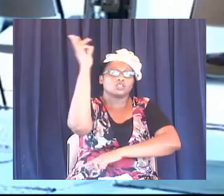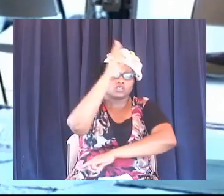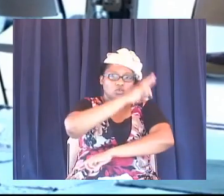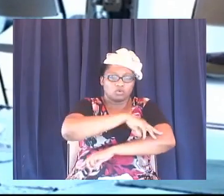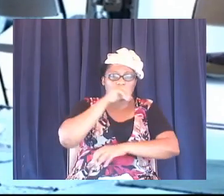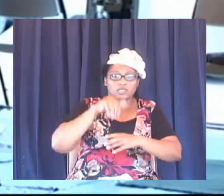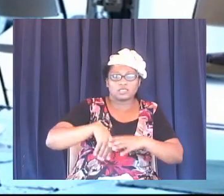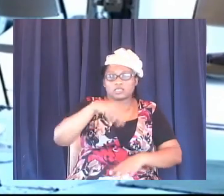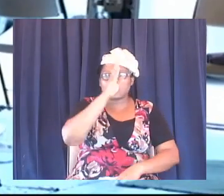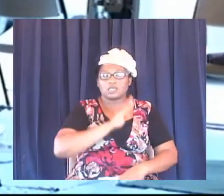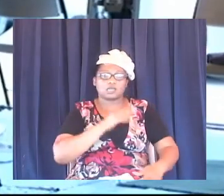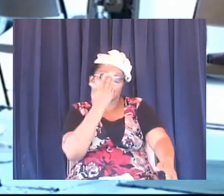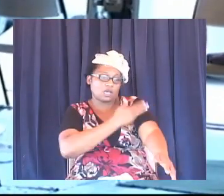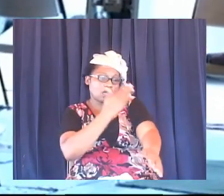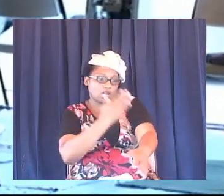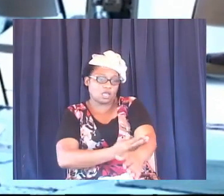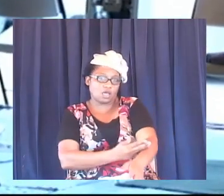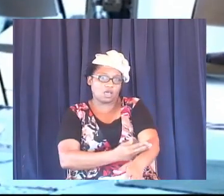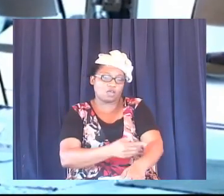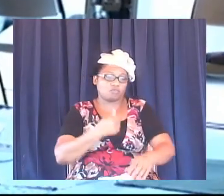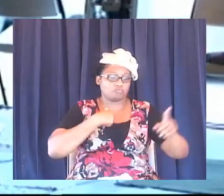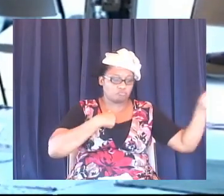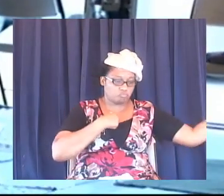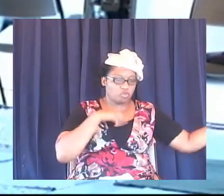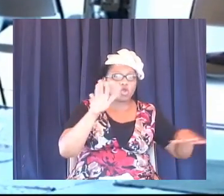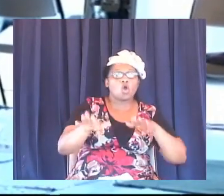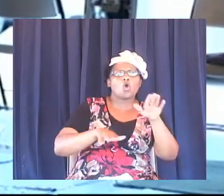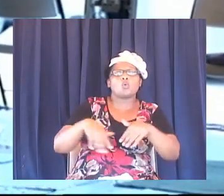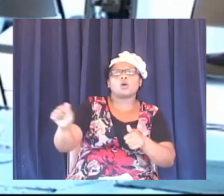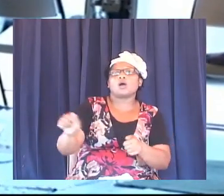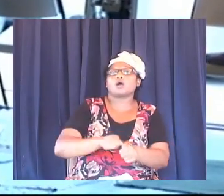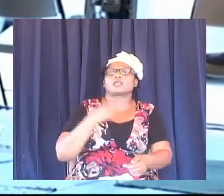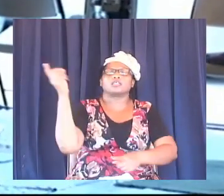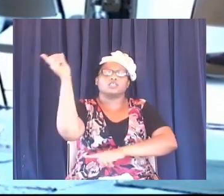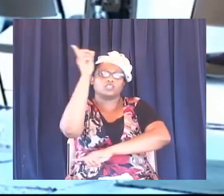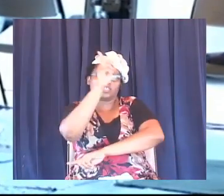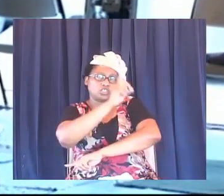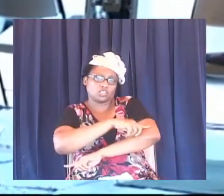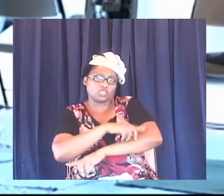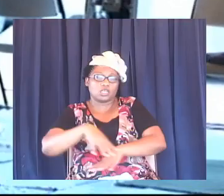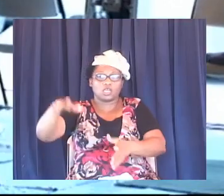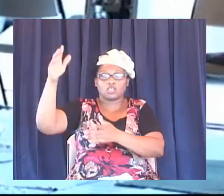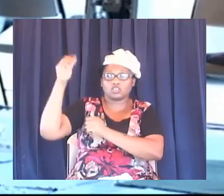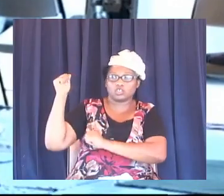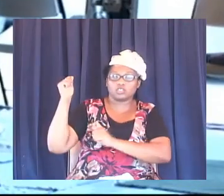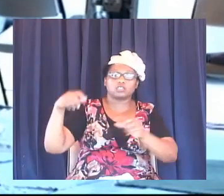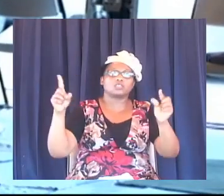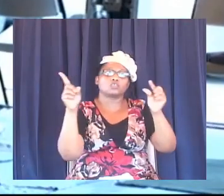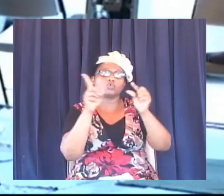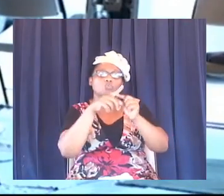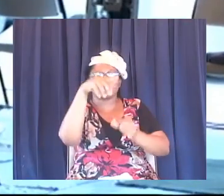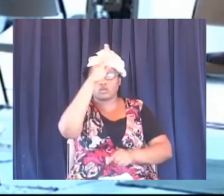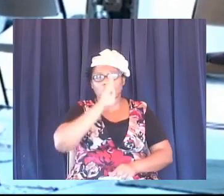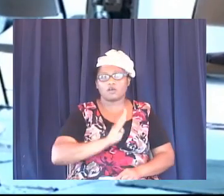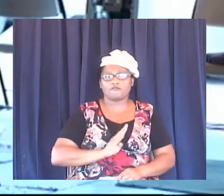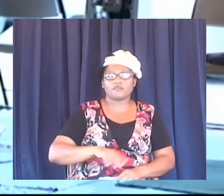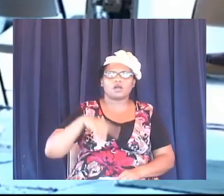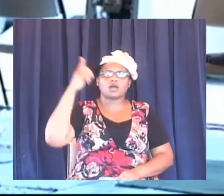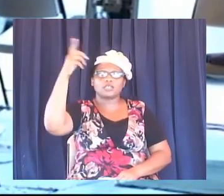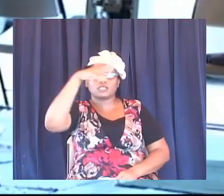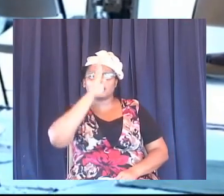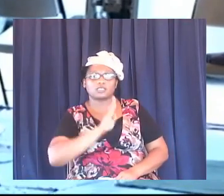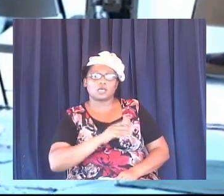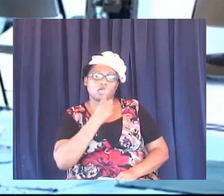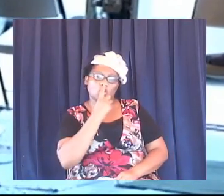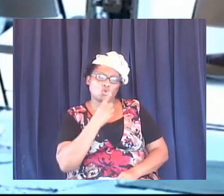each day trusting the word of God, knowing that He promises that He will never leave, neither will He forsake. He's praise a God, God who stands